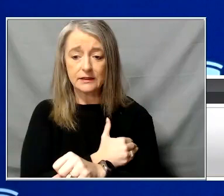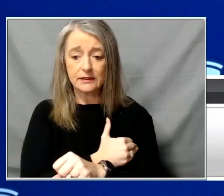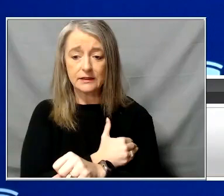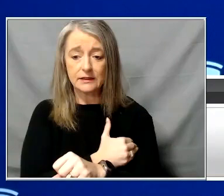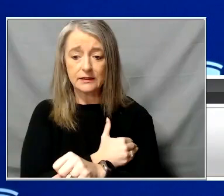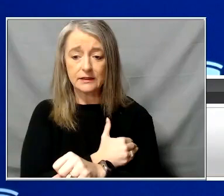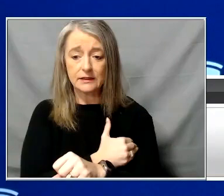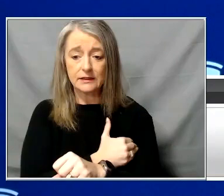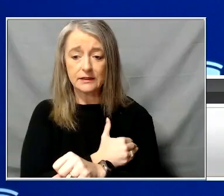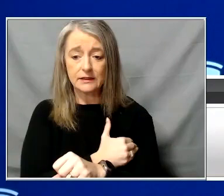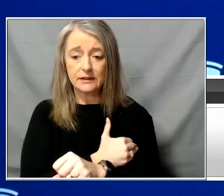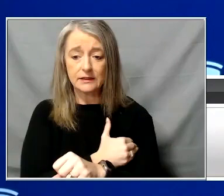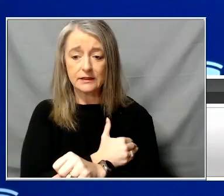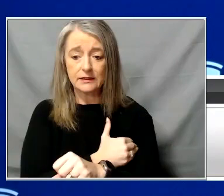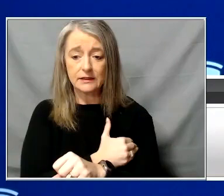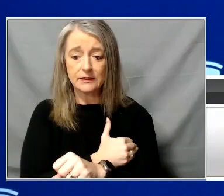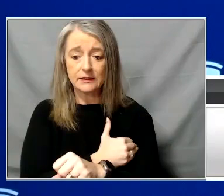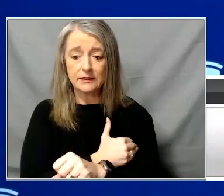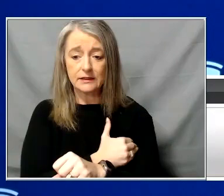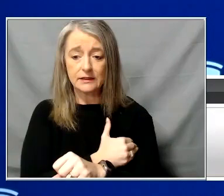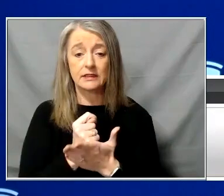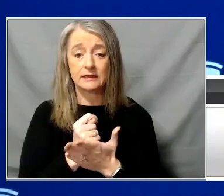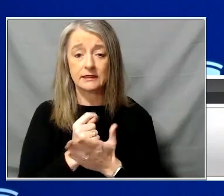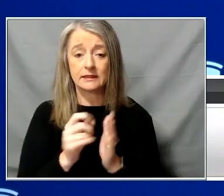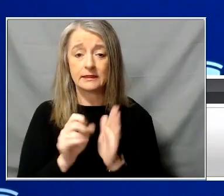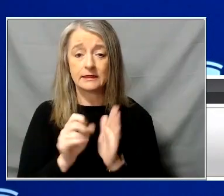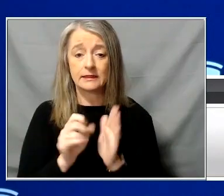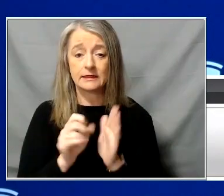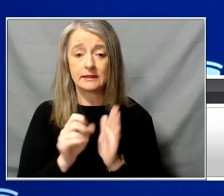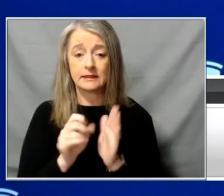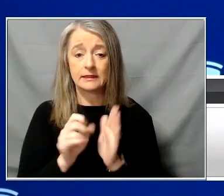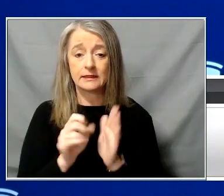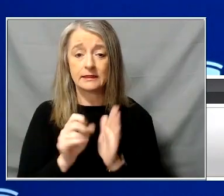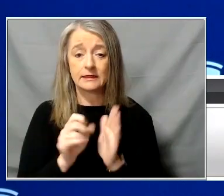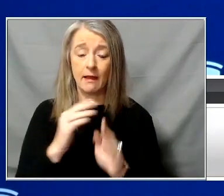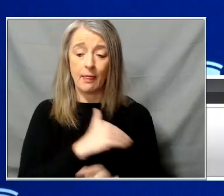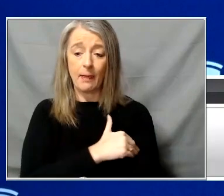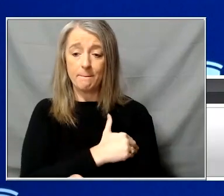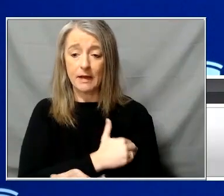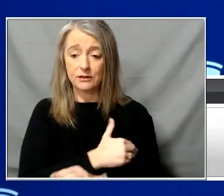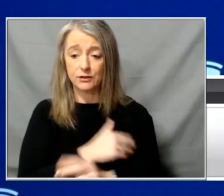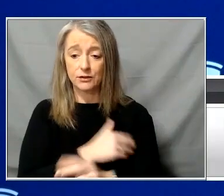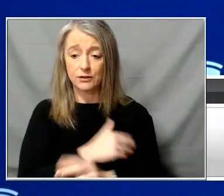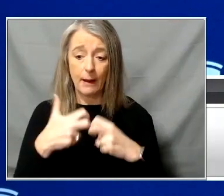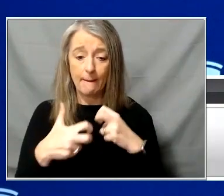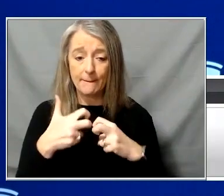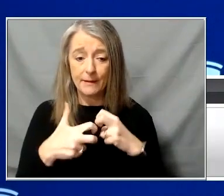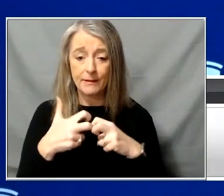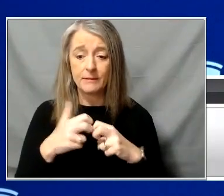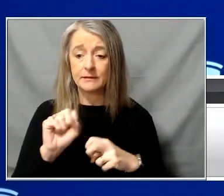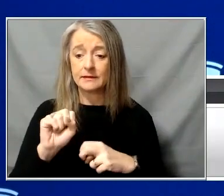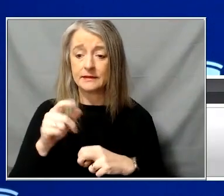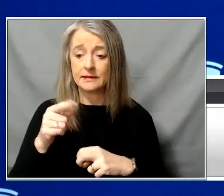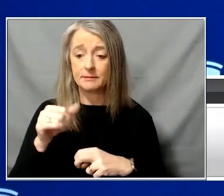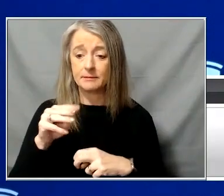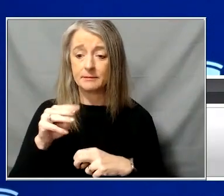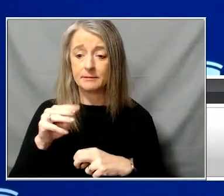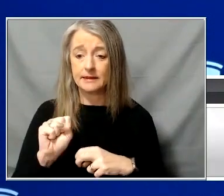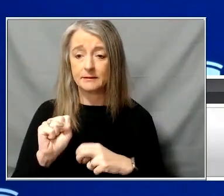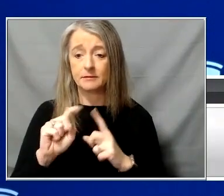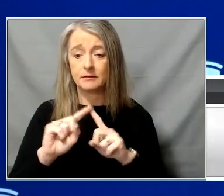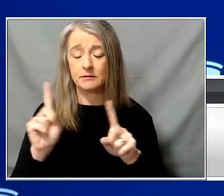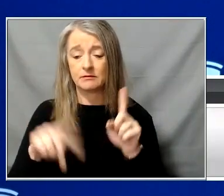of treatments, there's symptomatic treatment, so you have to treat the muscle problem and the spasms themselves. We use a wide variety of